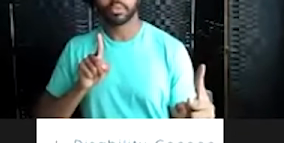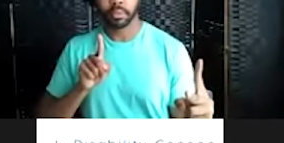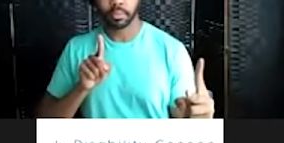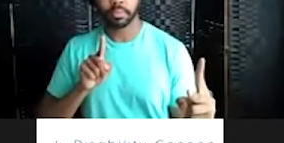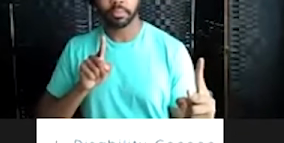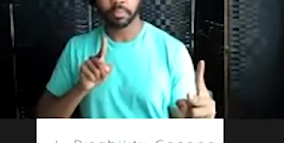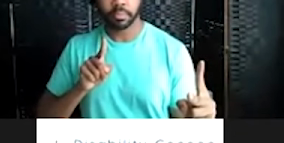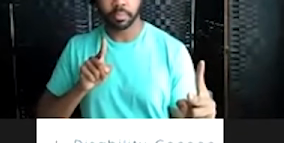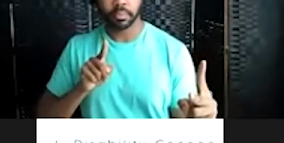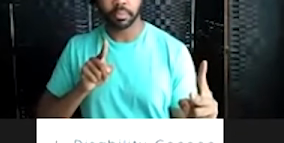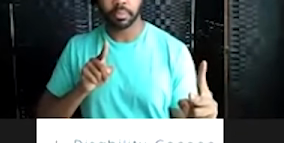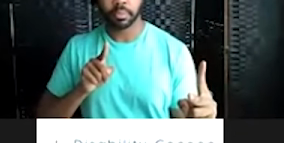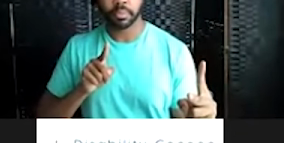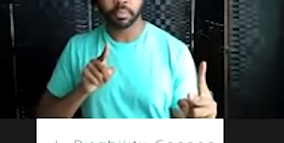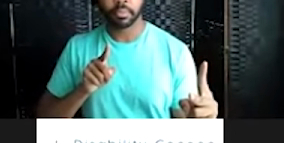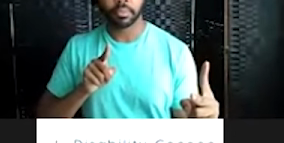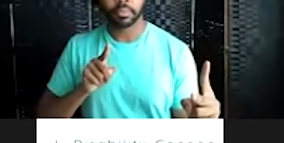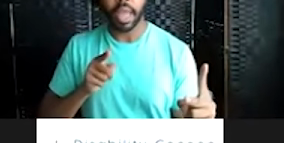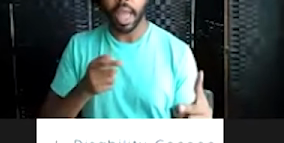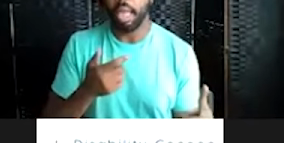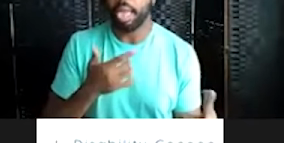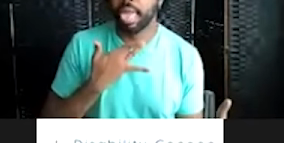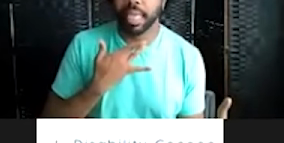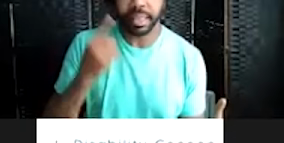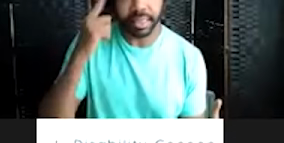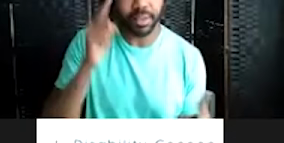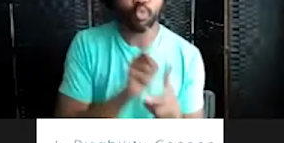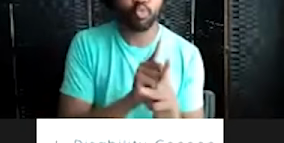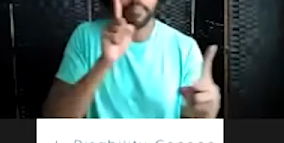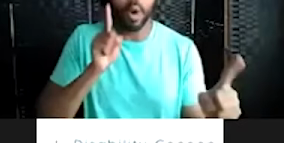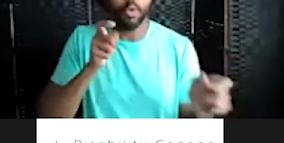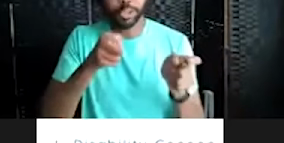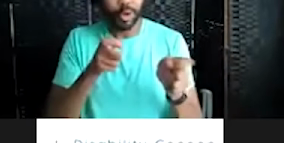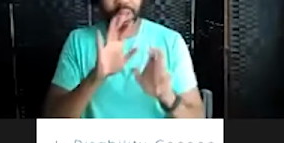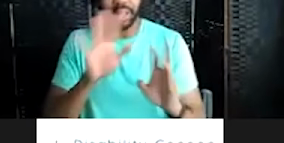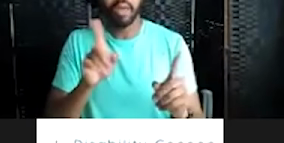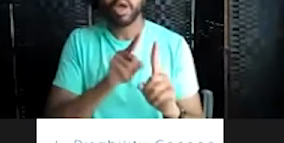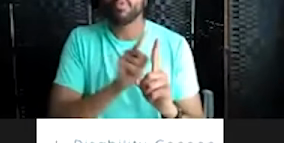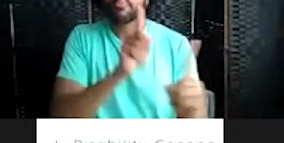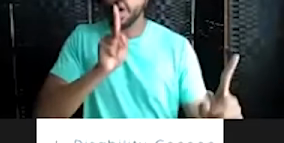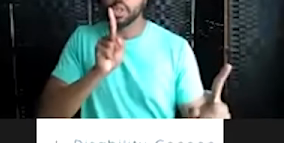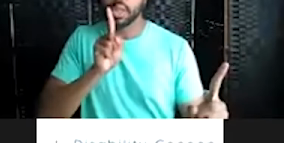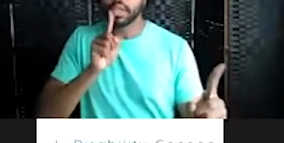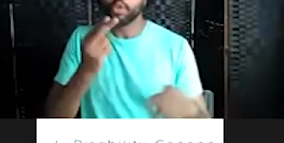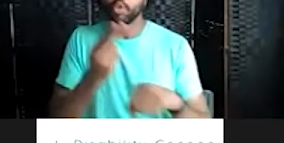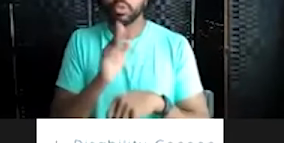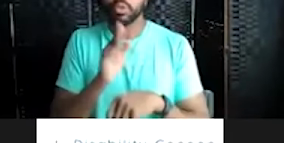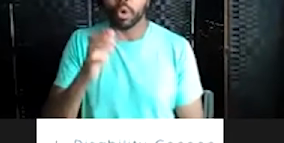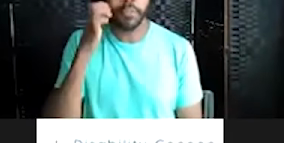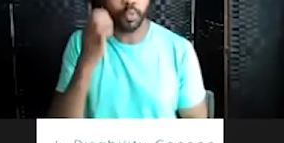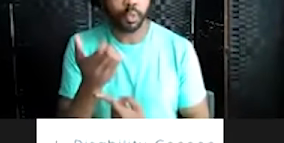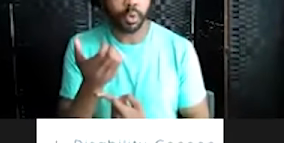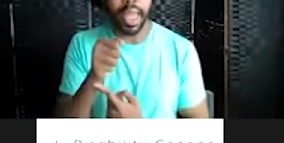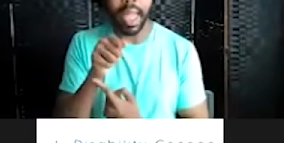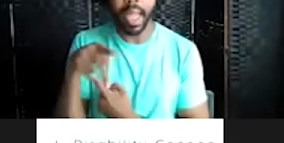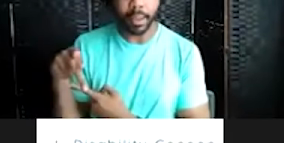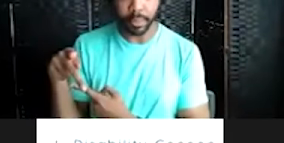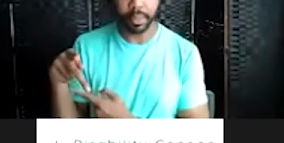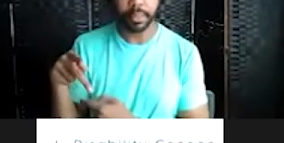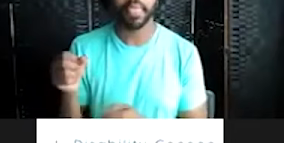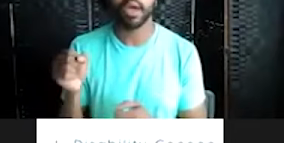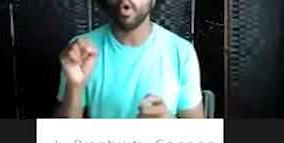I was going to say remote control, but I meant to say remotely through the app, or using your